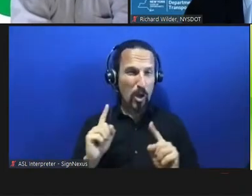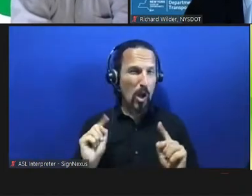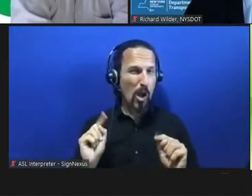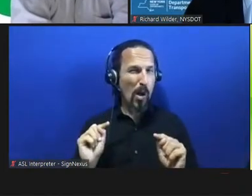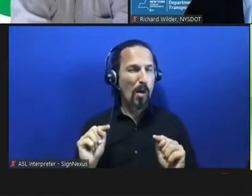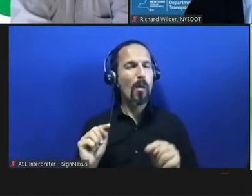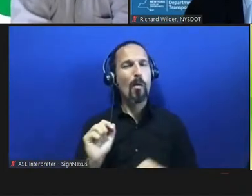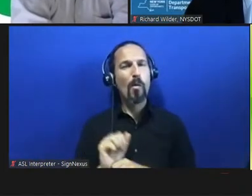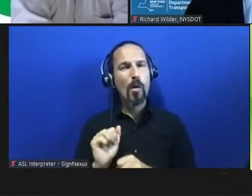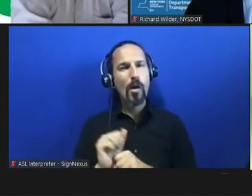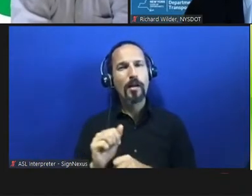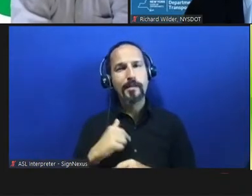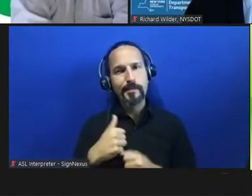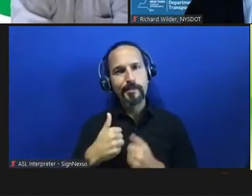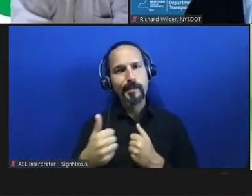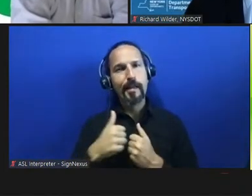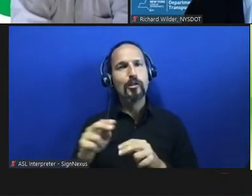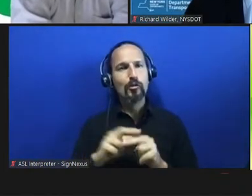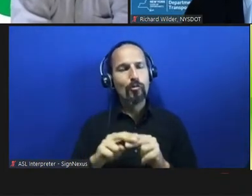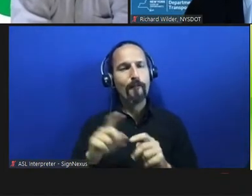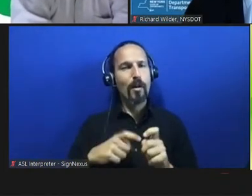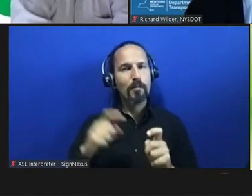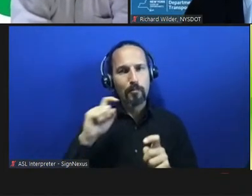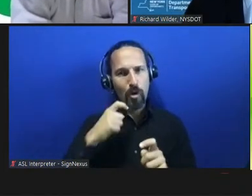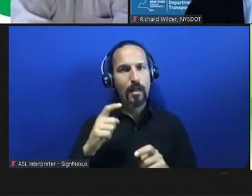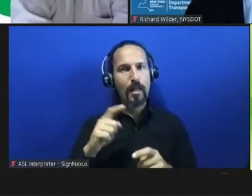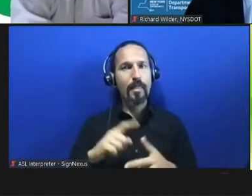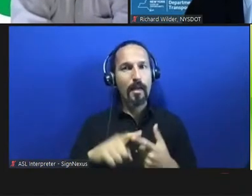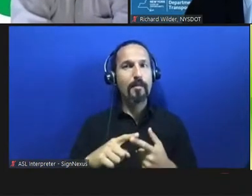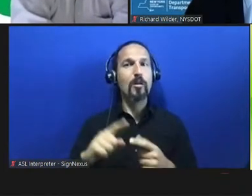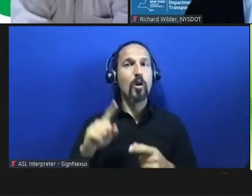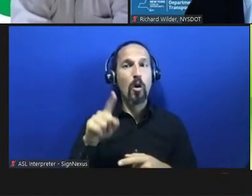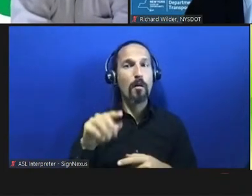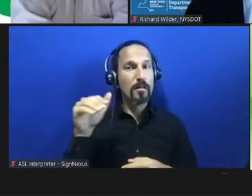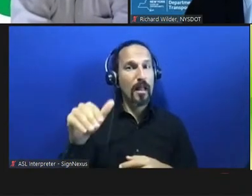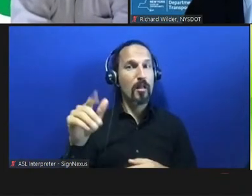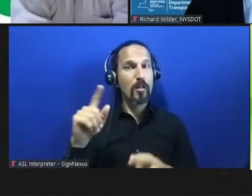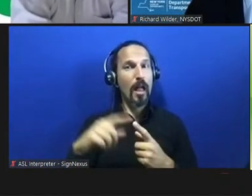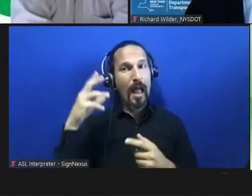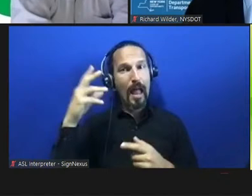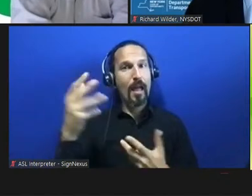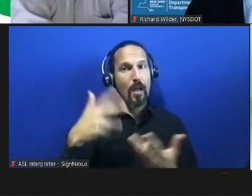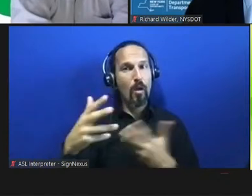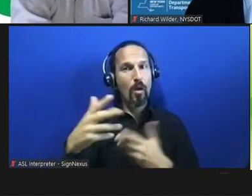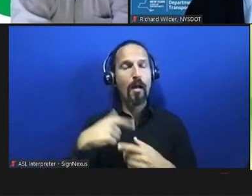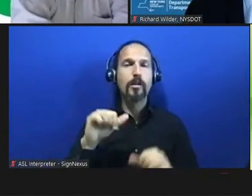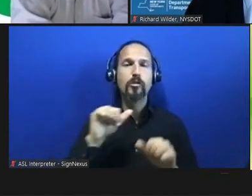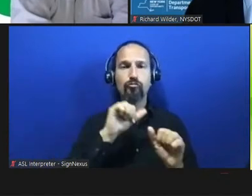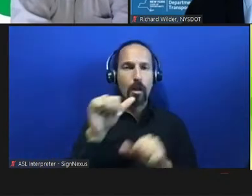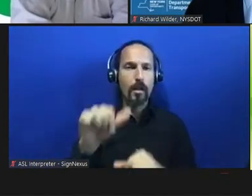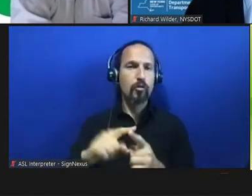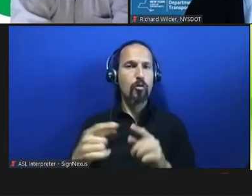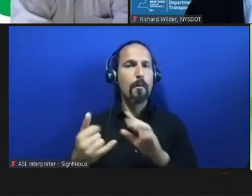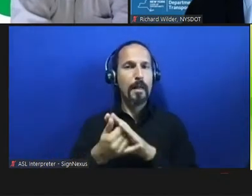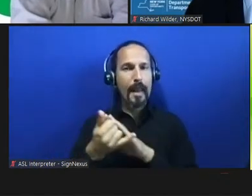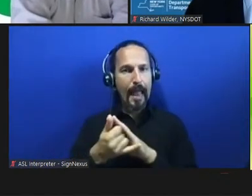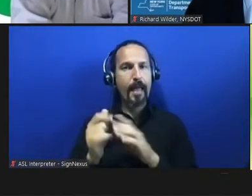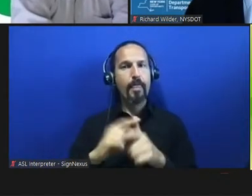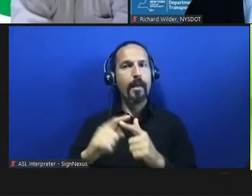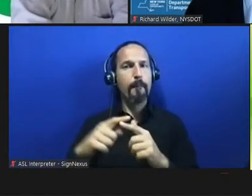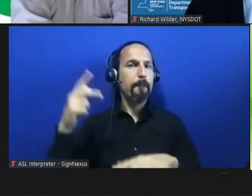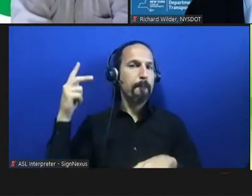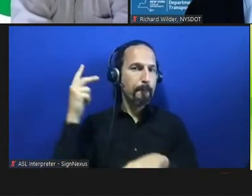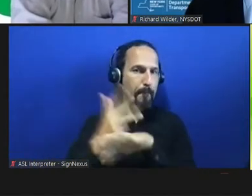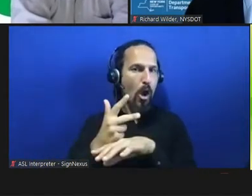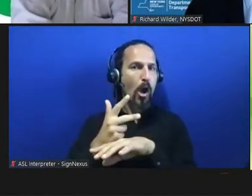I take the train to and from the Bronx but then when I want to come downtown to go out I drive my car down to Manhattan and I park